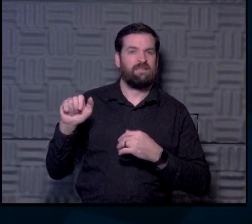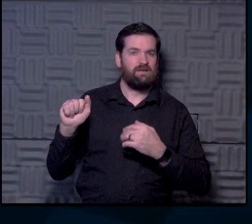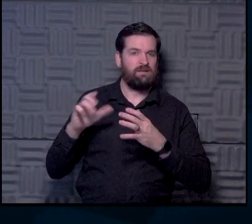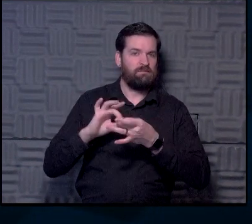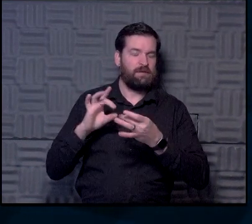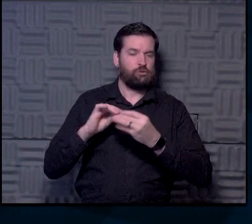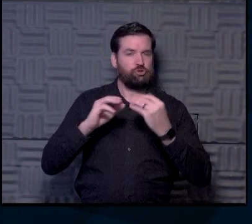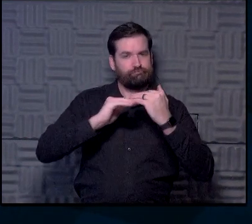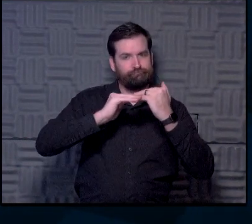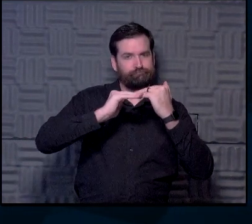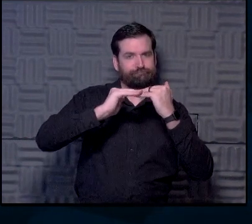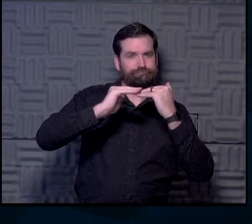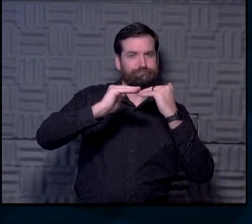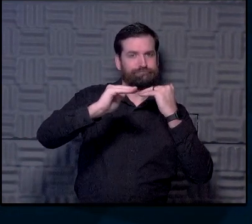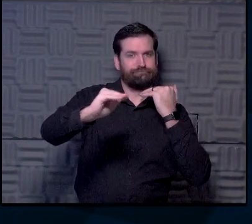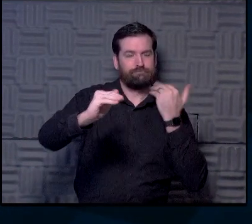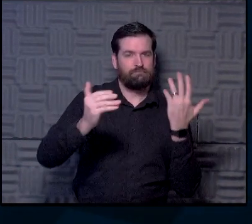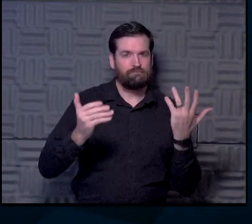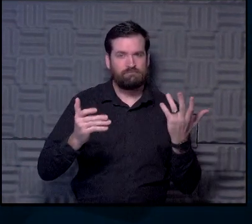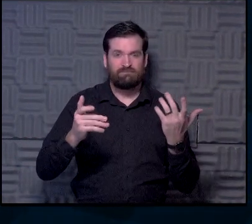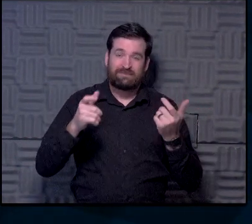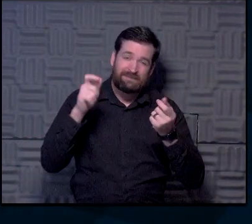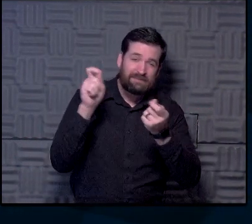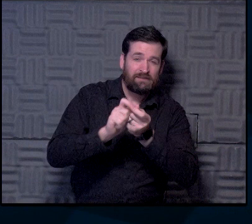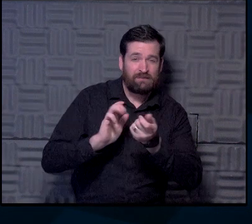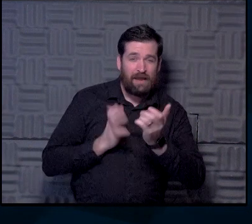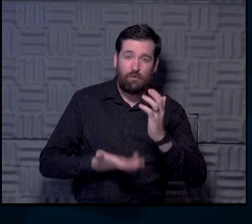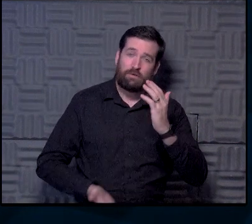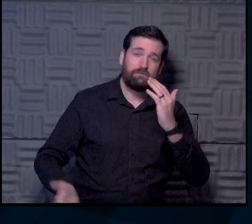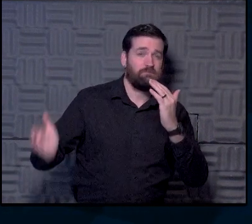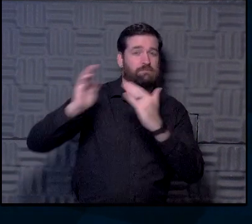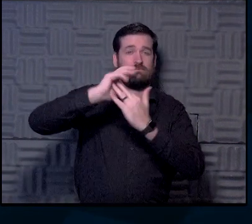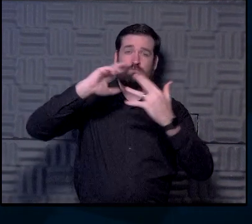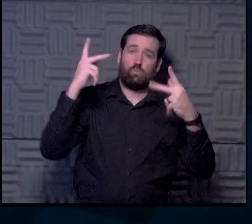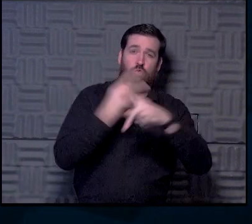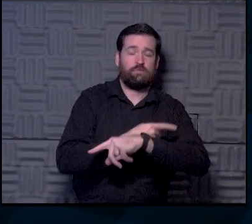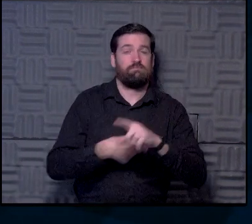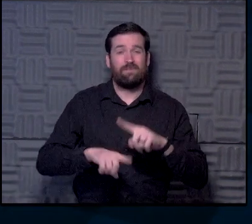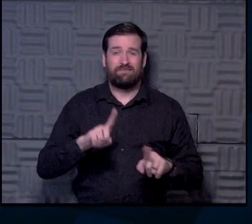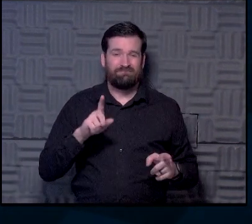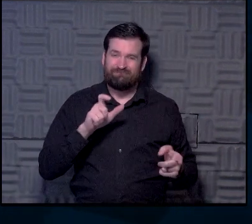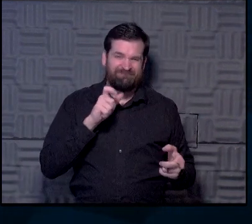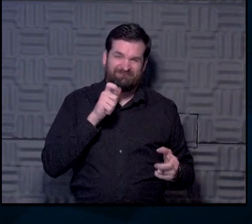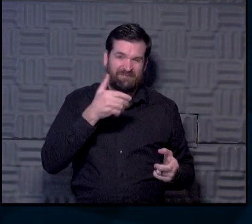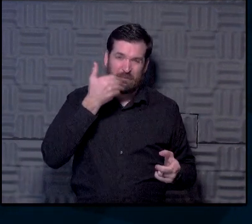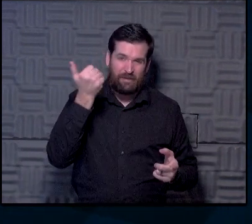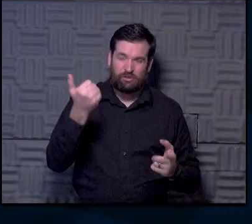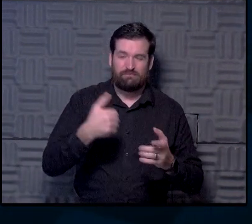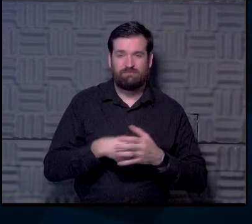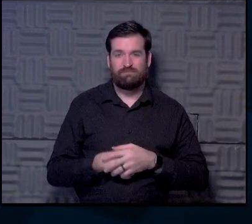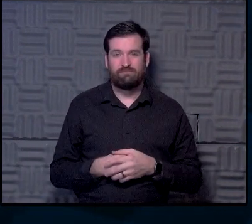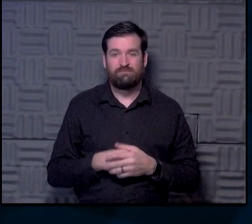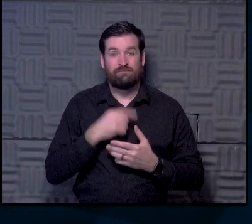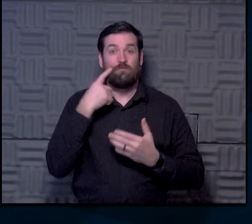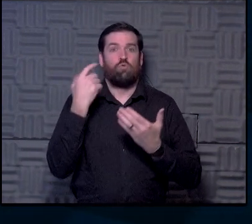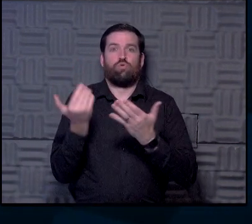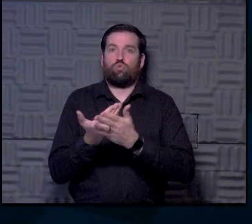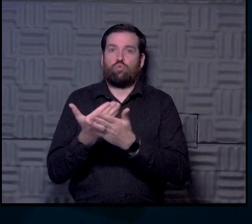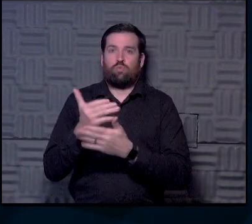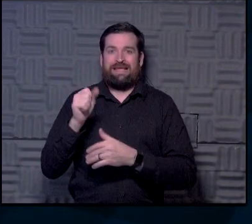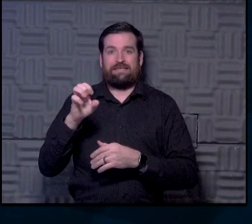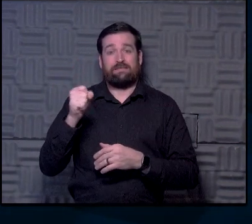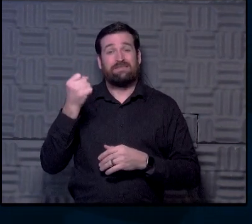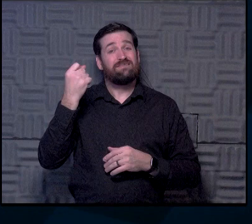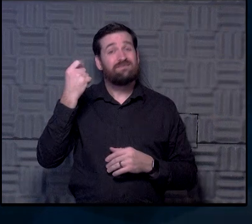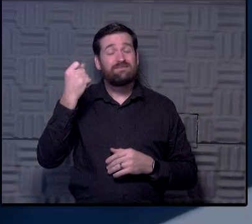a level that's high. Maybe not exactly at our peak, but we're definitely not significantly better as far as new cases. And those will